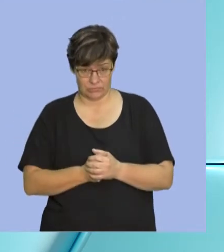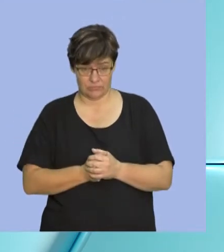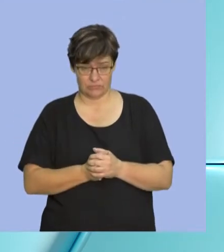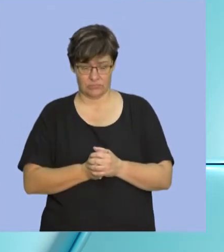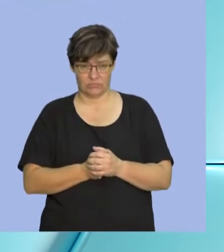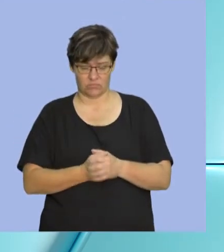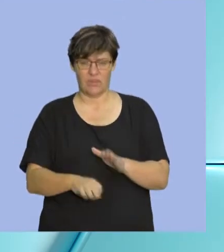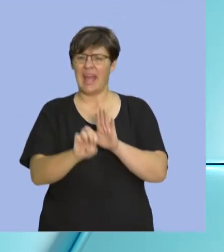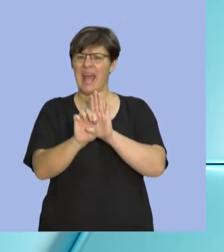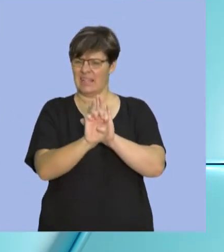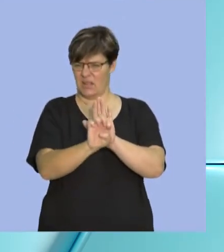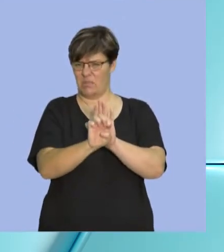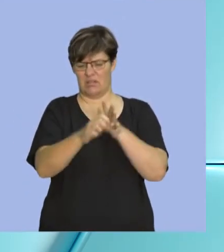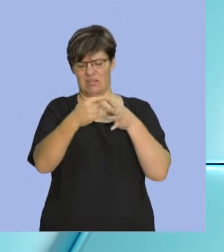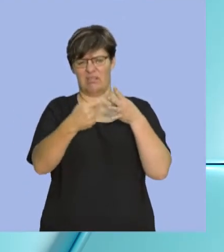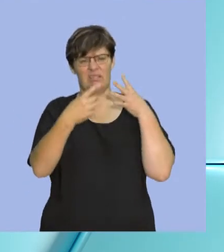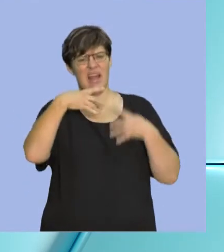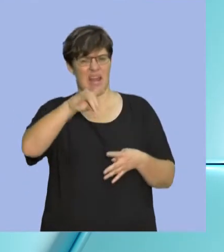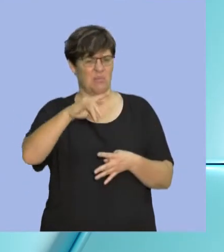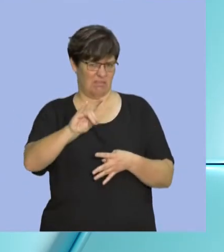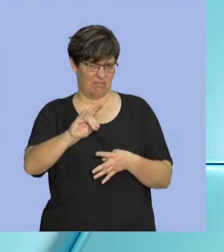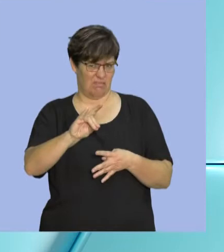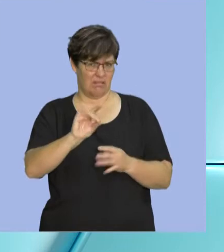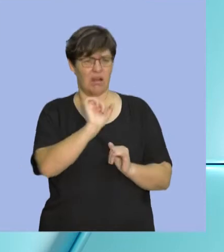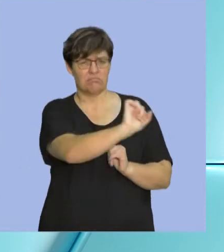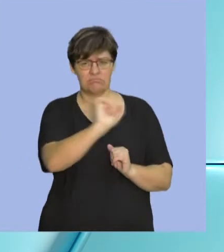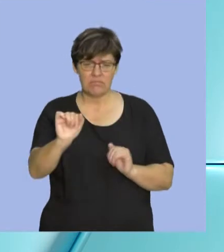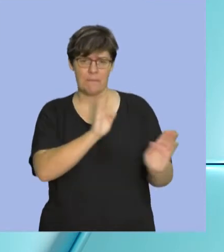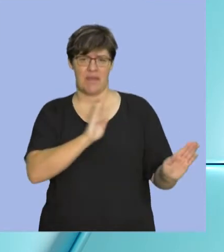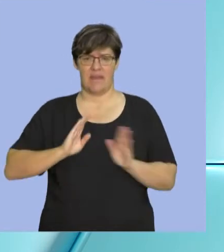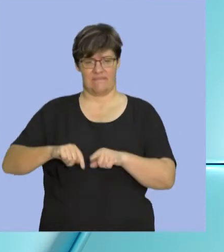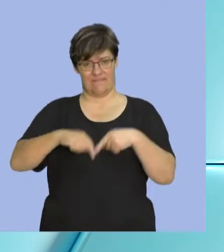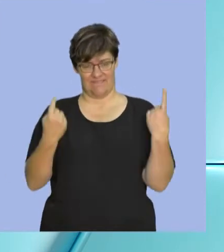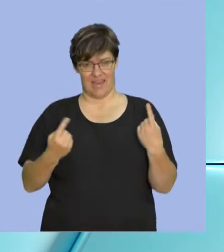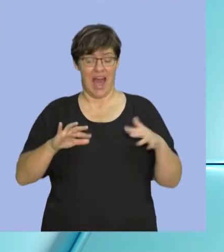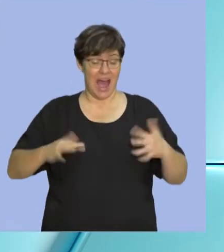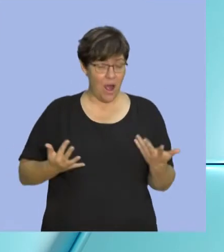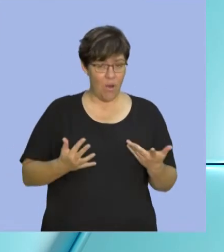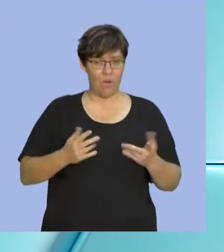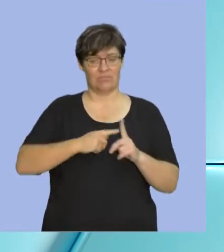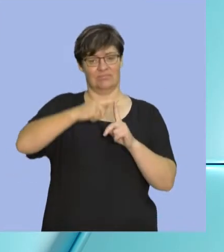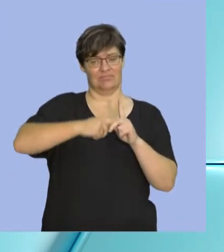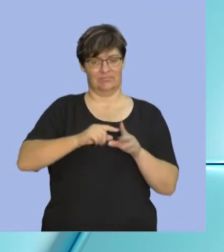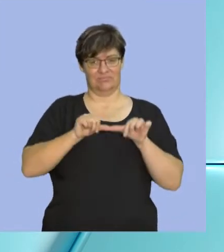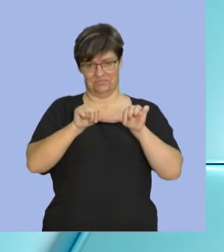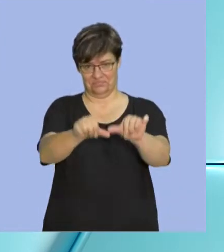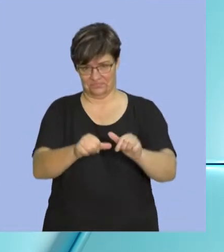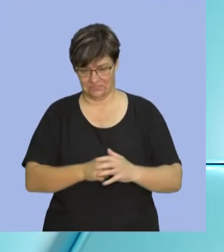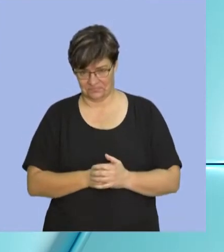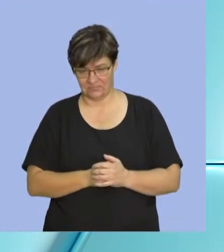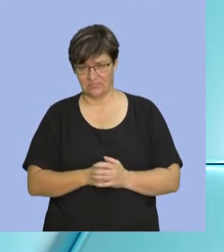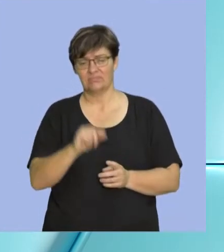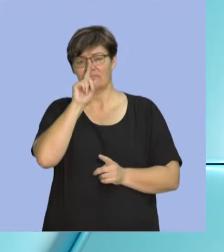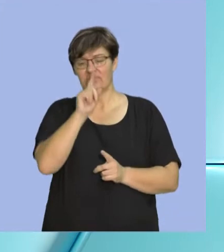draw examples about how animals behave differently in terms of maintaining their body temperature. Let's look at the